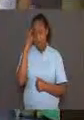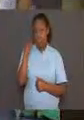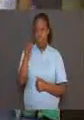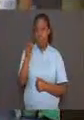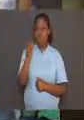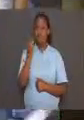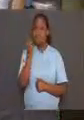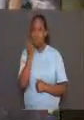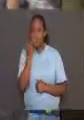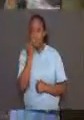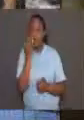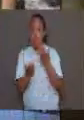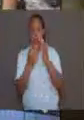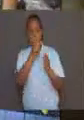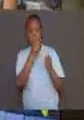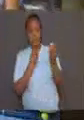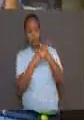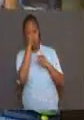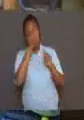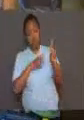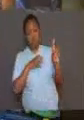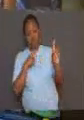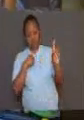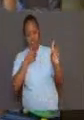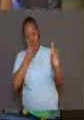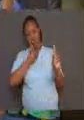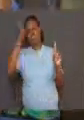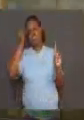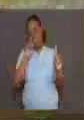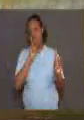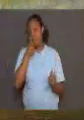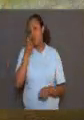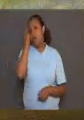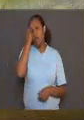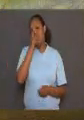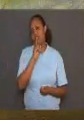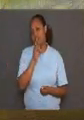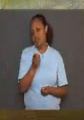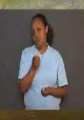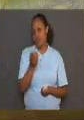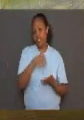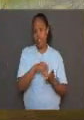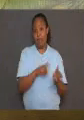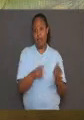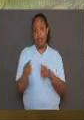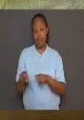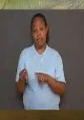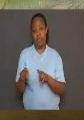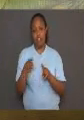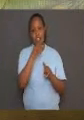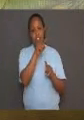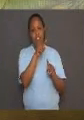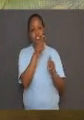customer thinks that she is better than the salesperson and can therefore treat